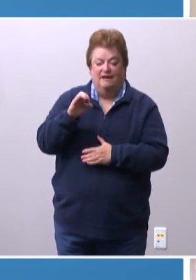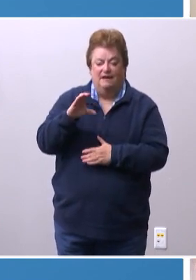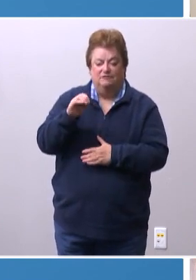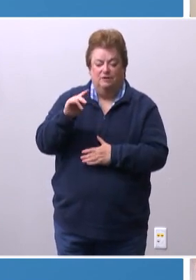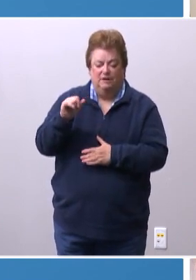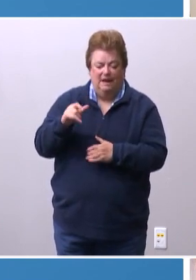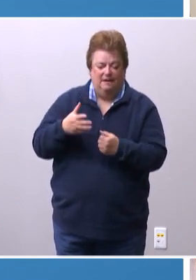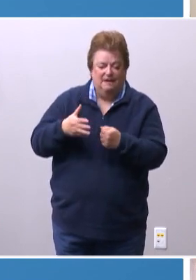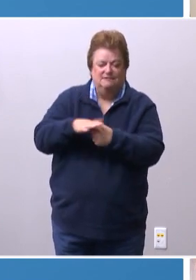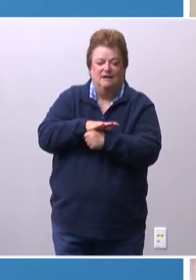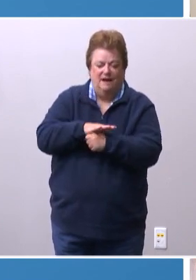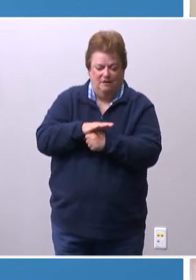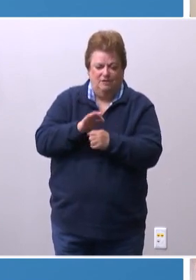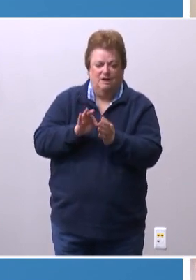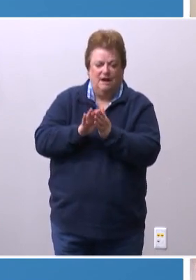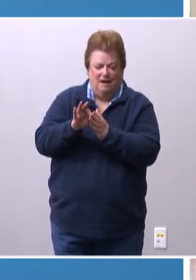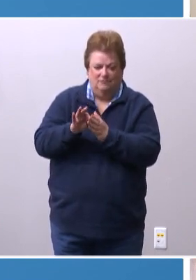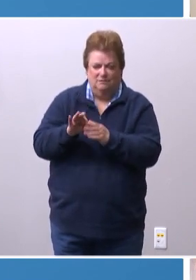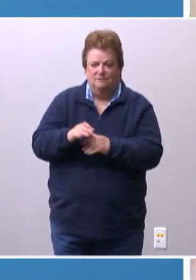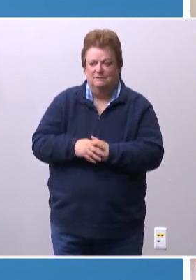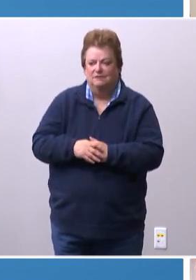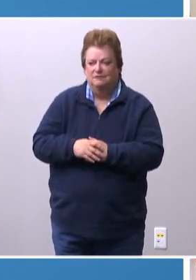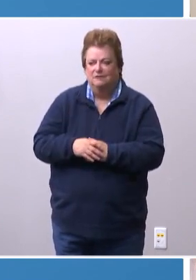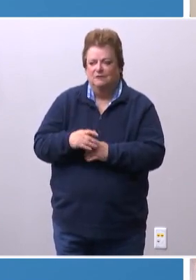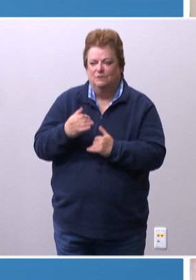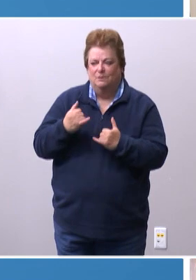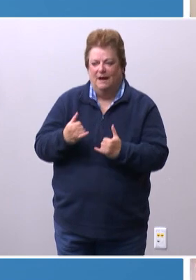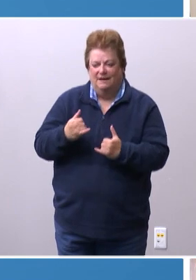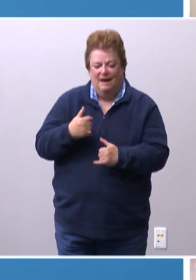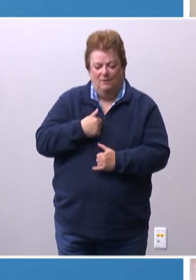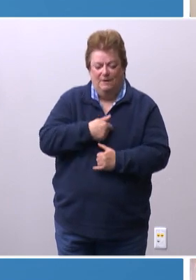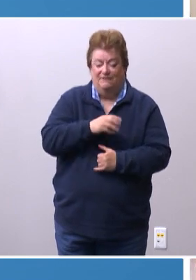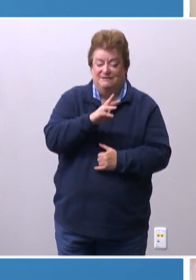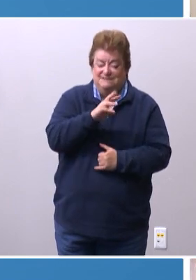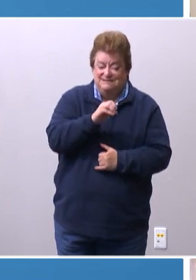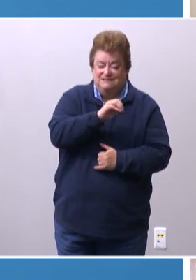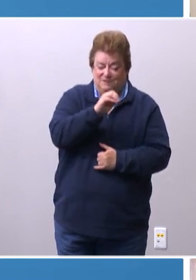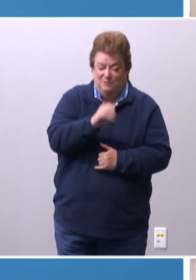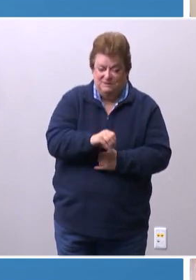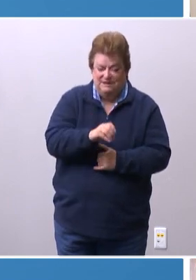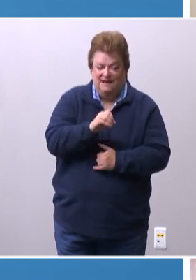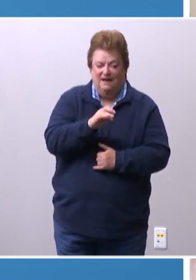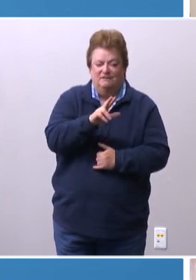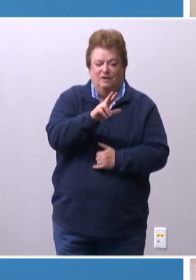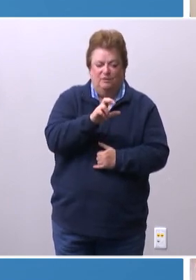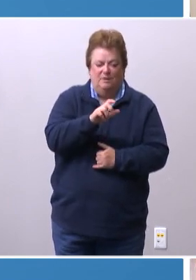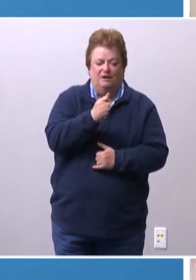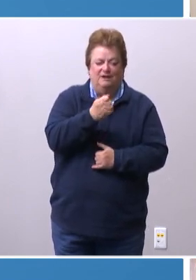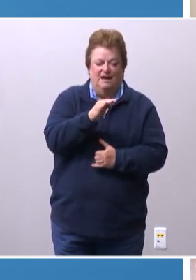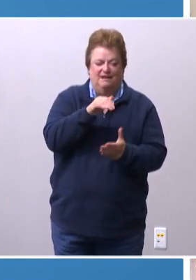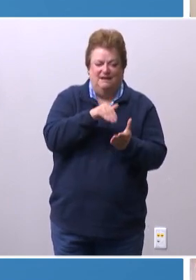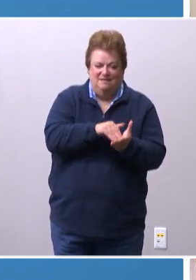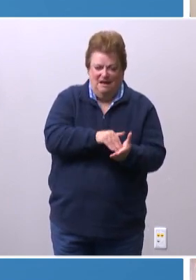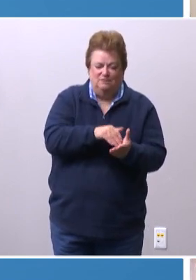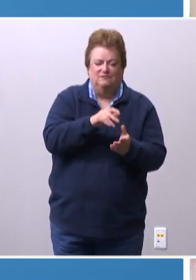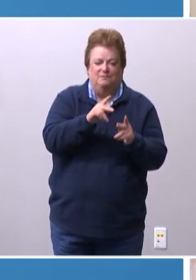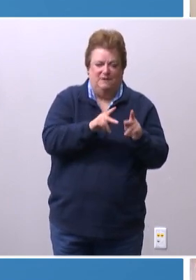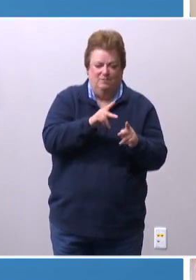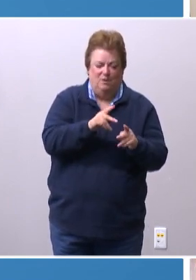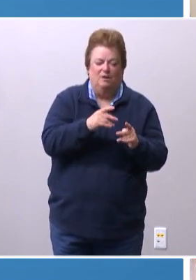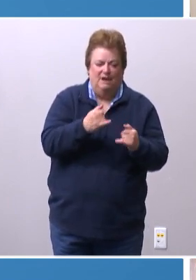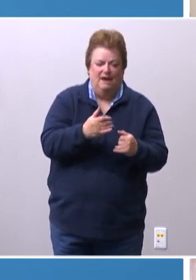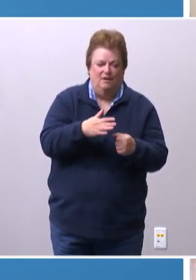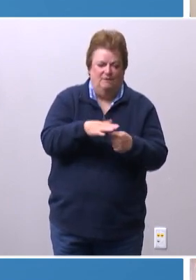population fully vaccinated. Right now, just over 60% of our 319,000 residents are fully